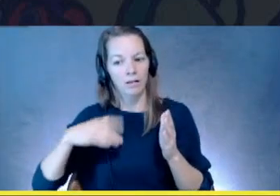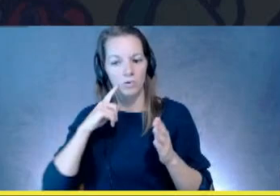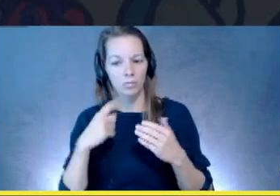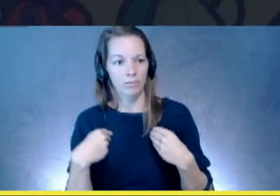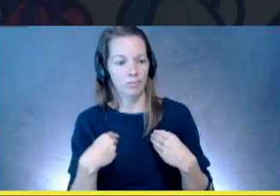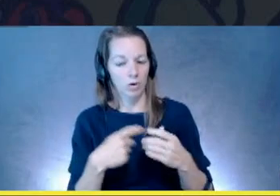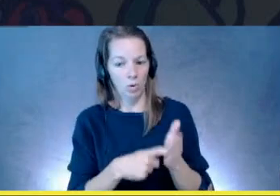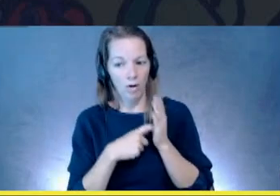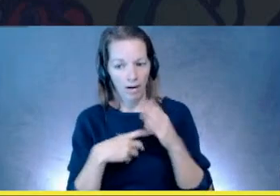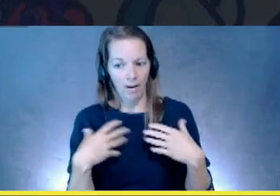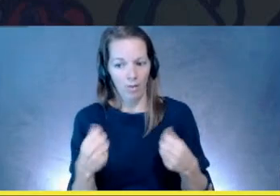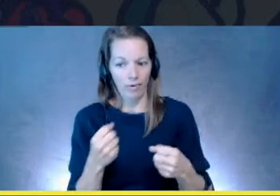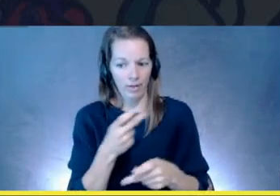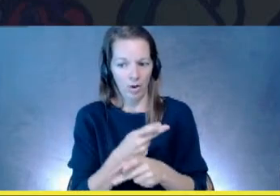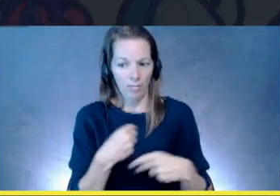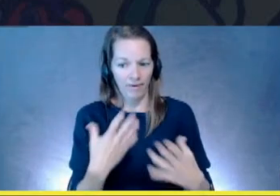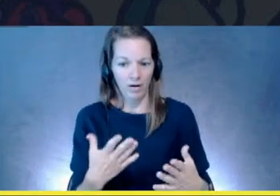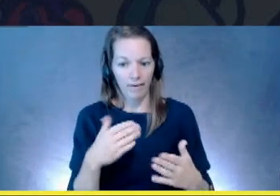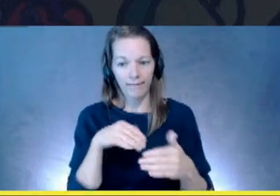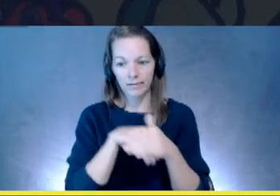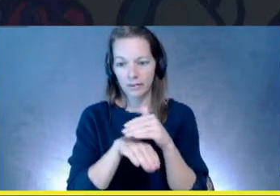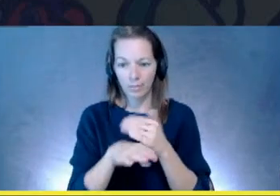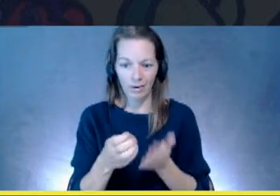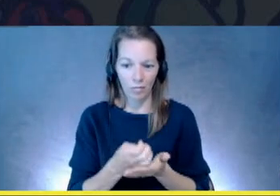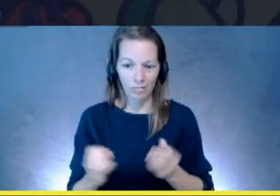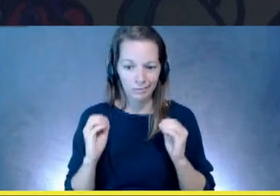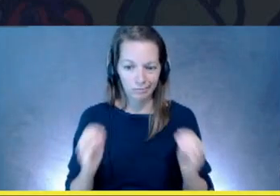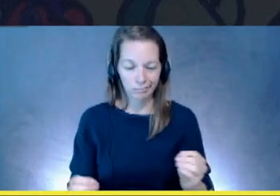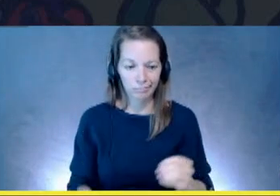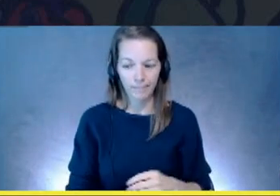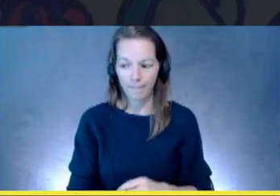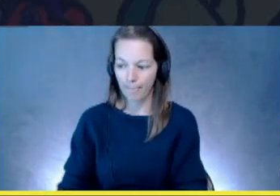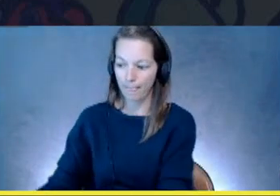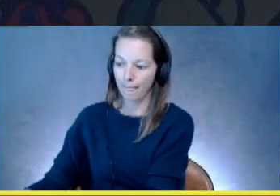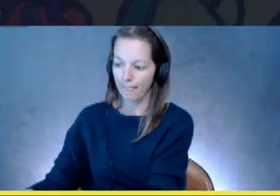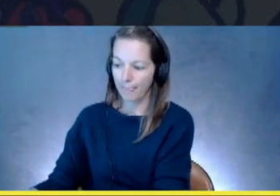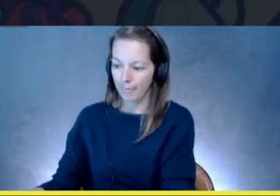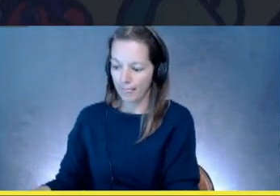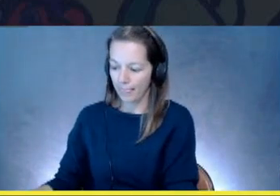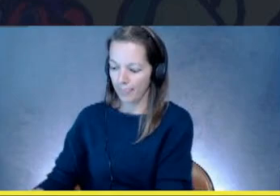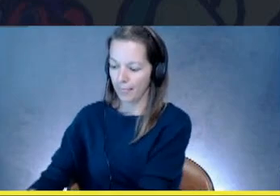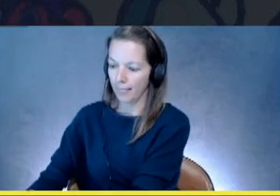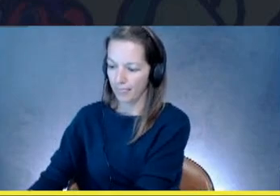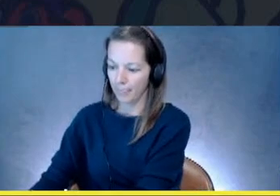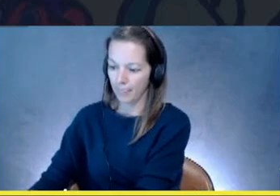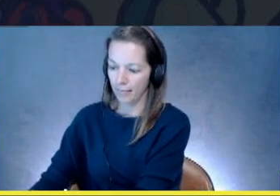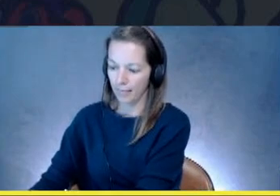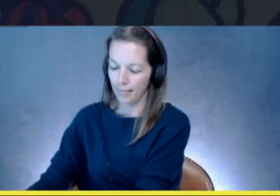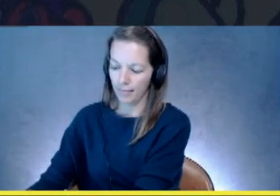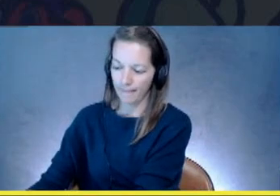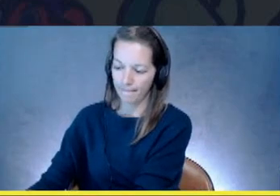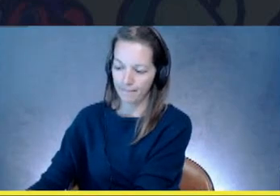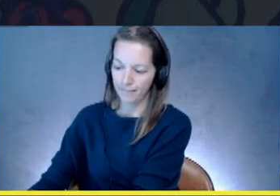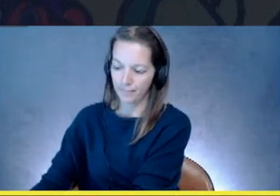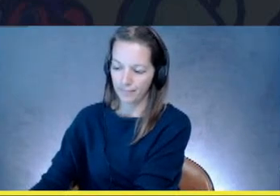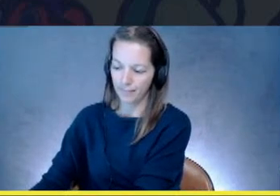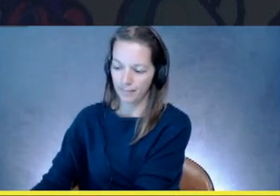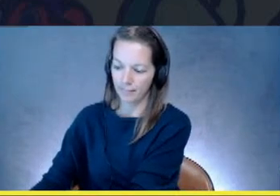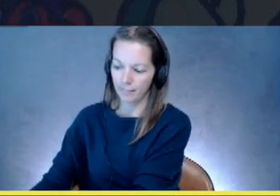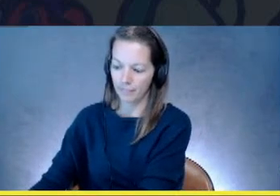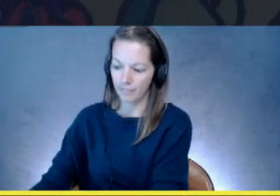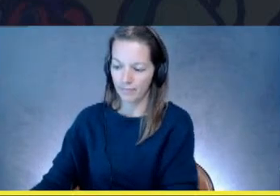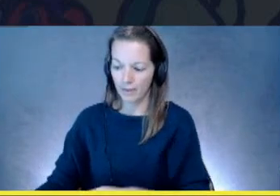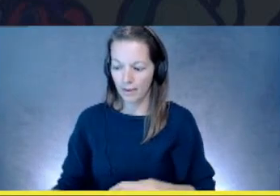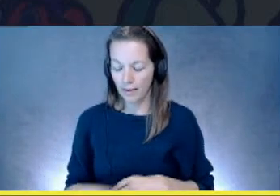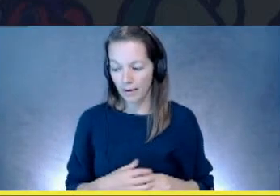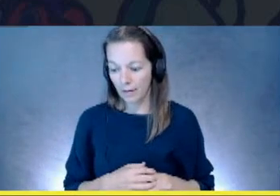providers to have accessible equipment. Next slide. All right, with some exceptions, most